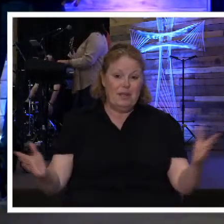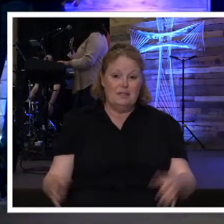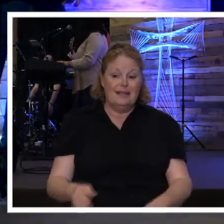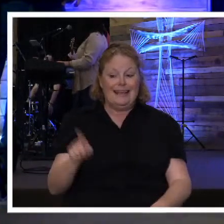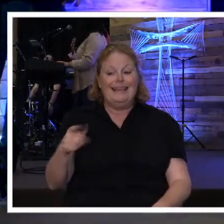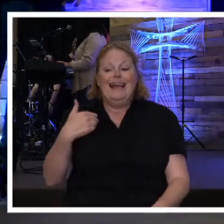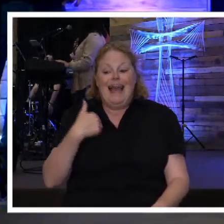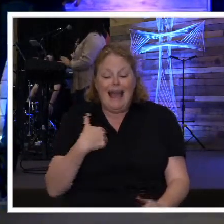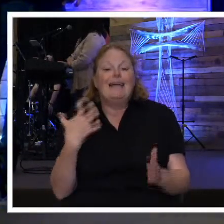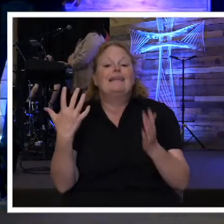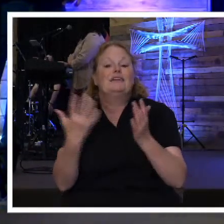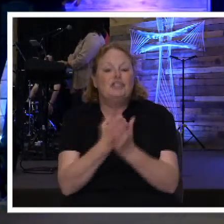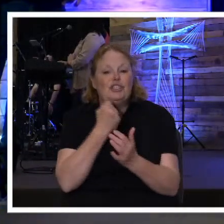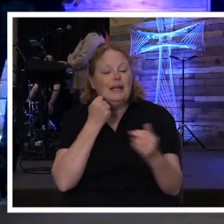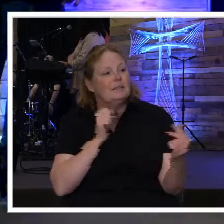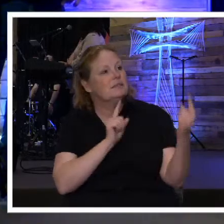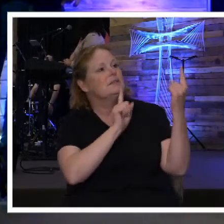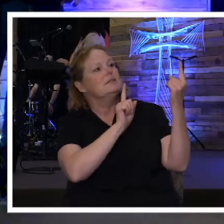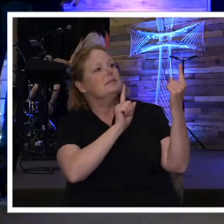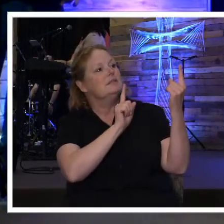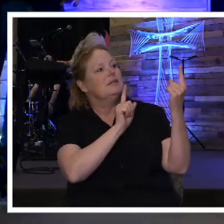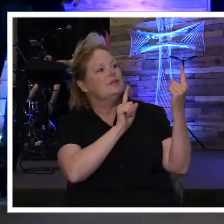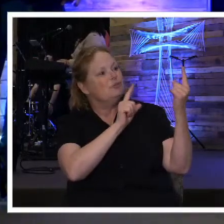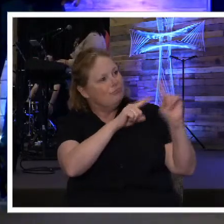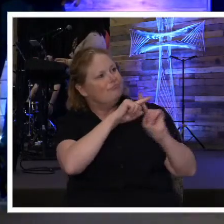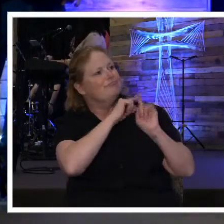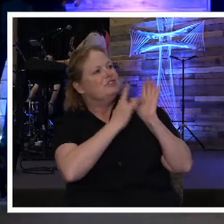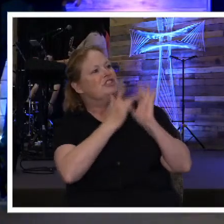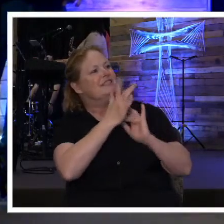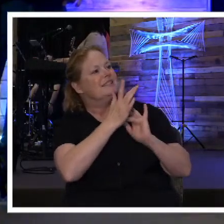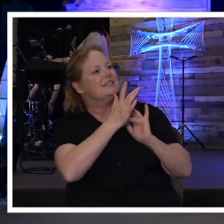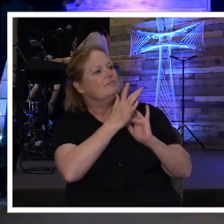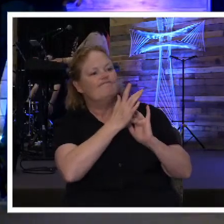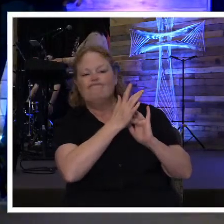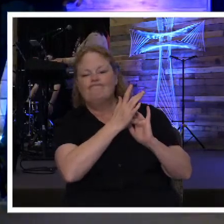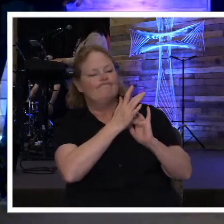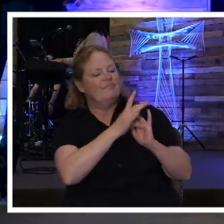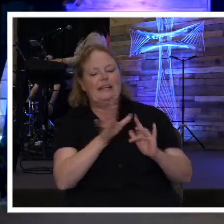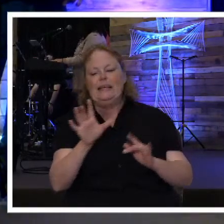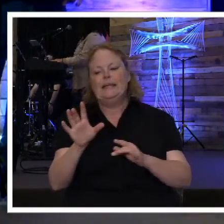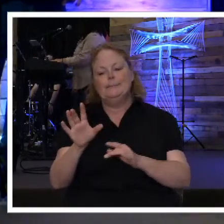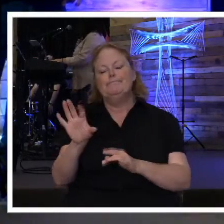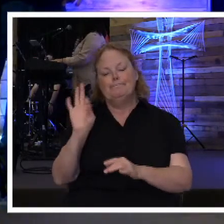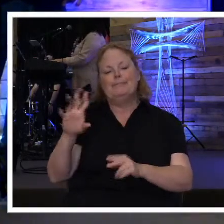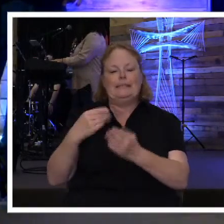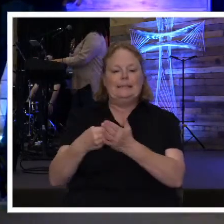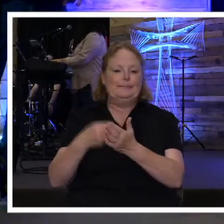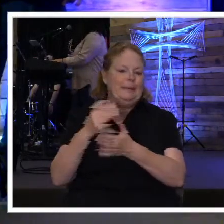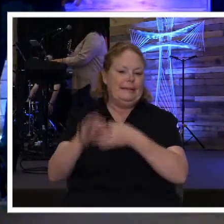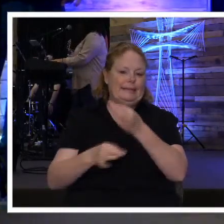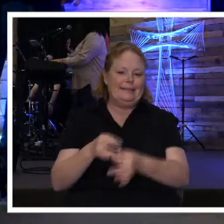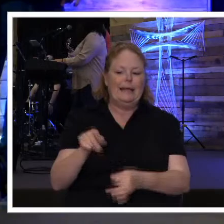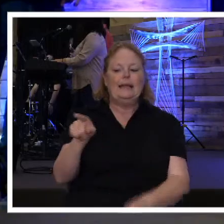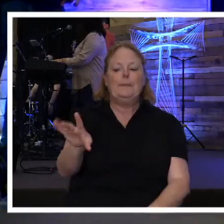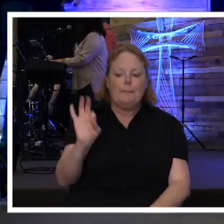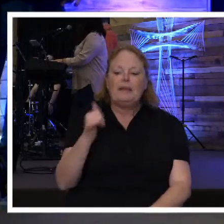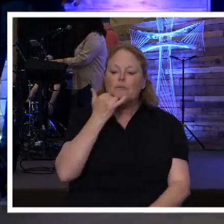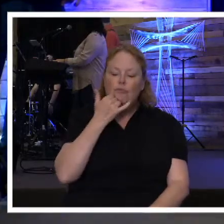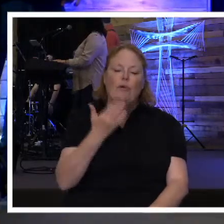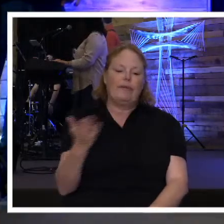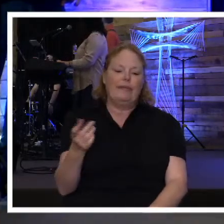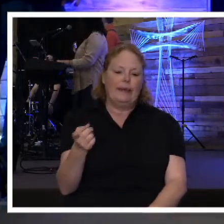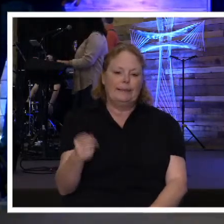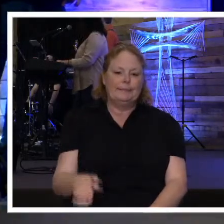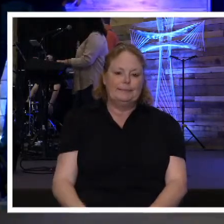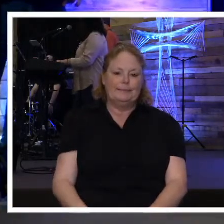opportunity, he chose poorly. When presented with an opportunity, he chose wrong.